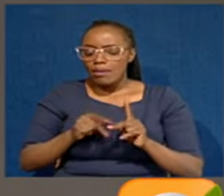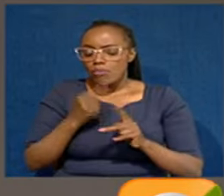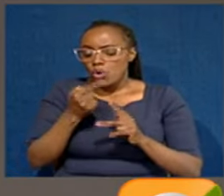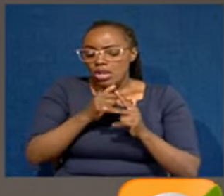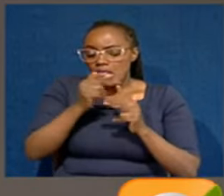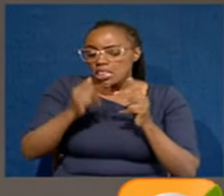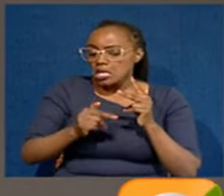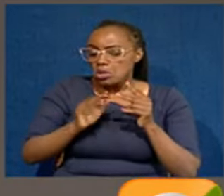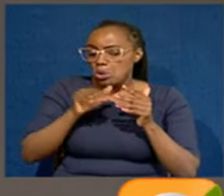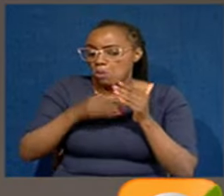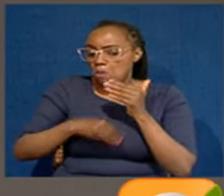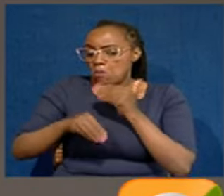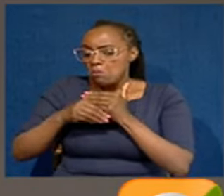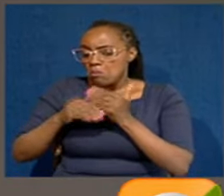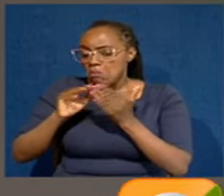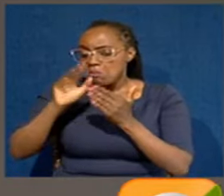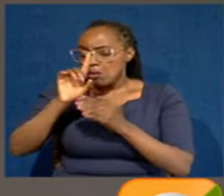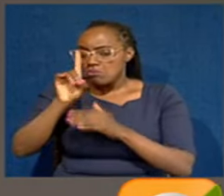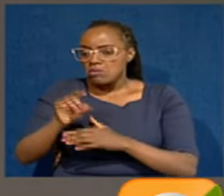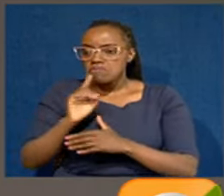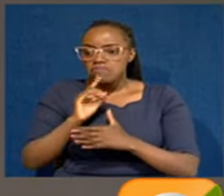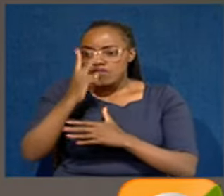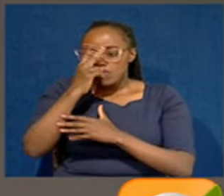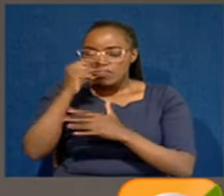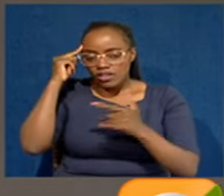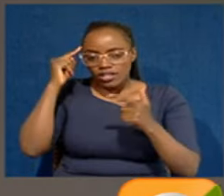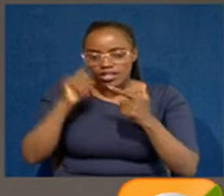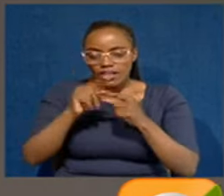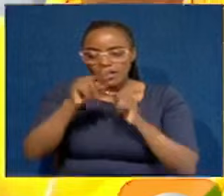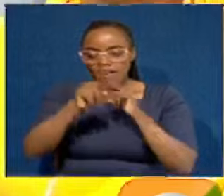three. Investigations reveal the suspect targeted and